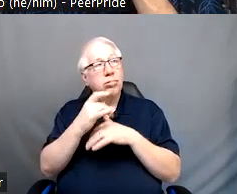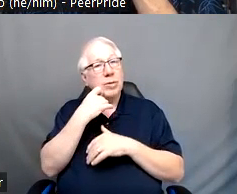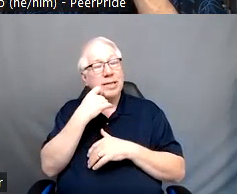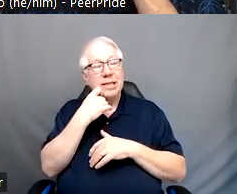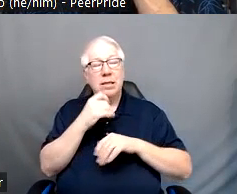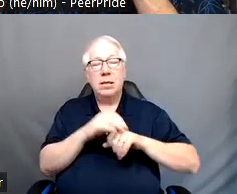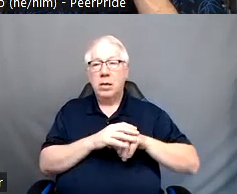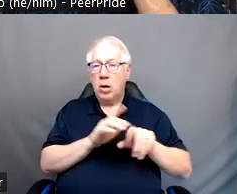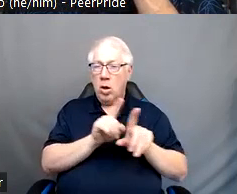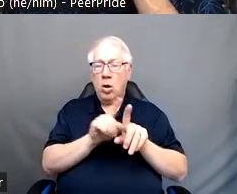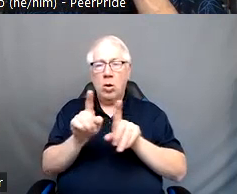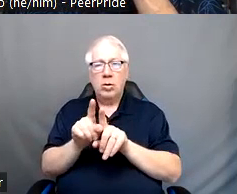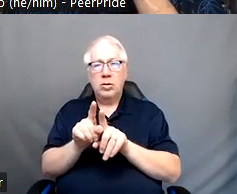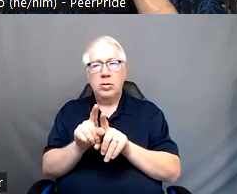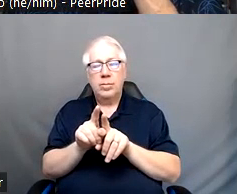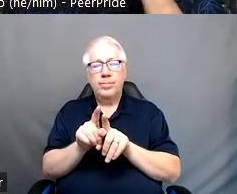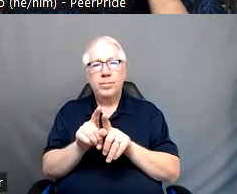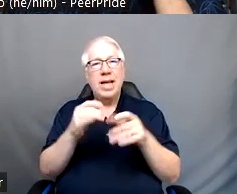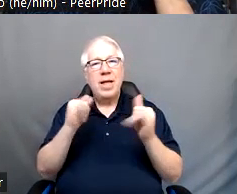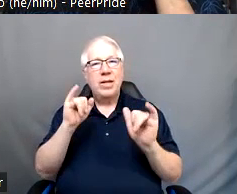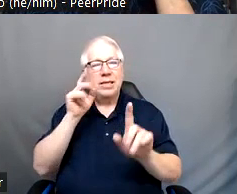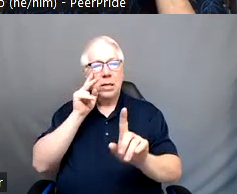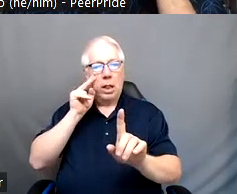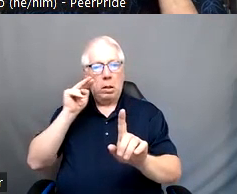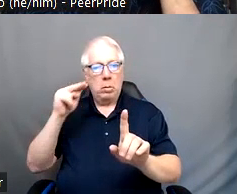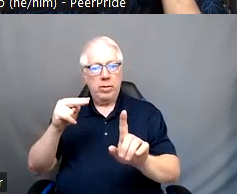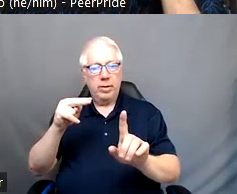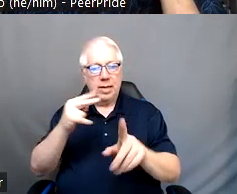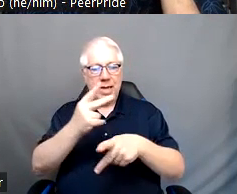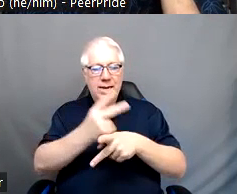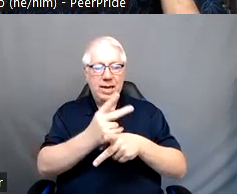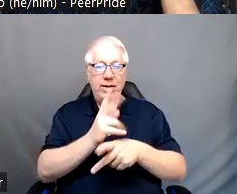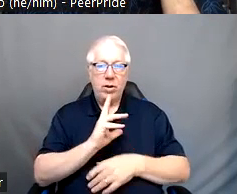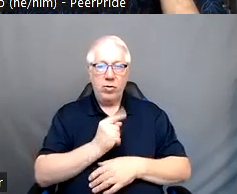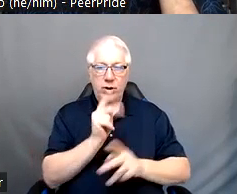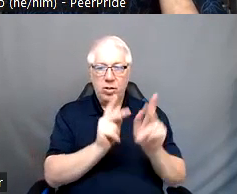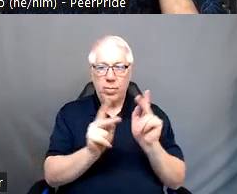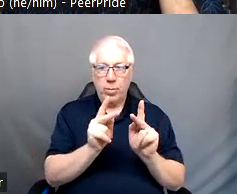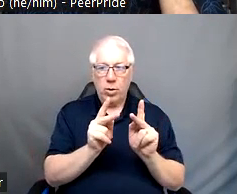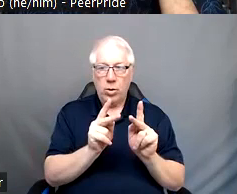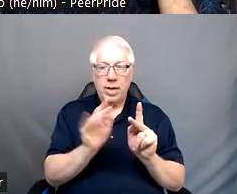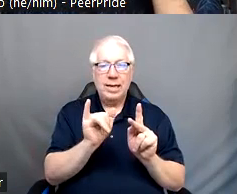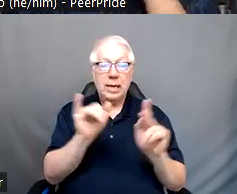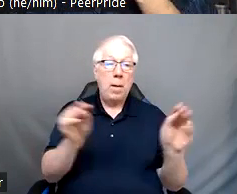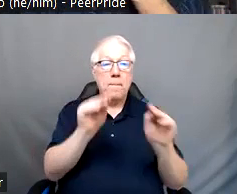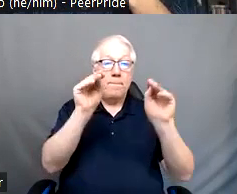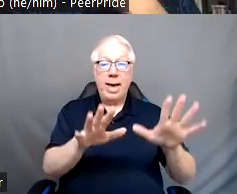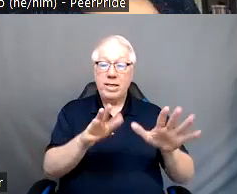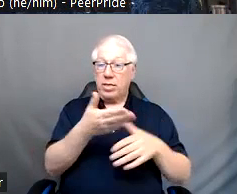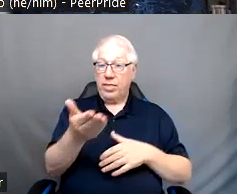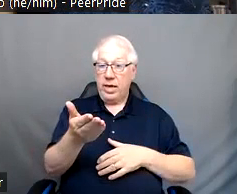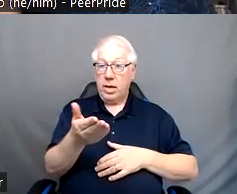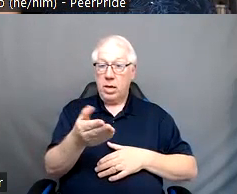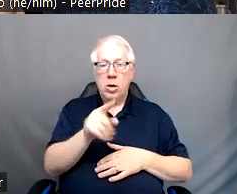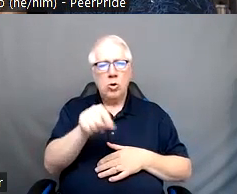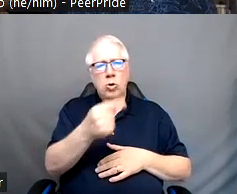I feel like there's still a perception that taking care of trans people is this like magical thing that you can